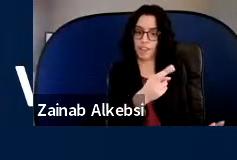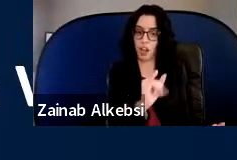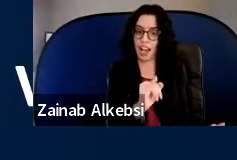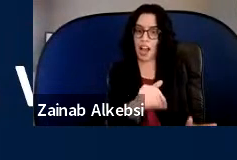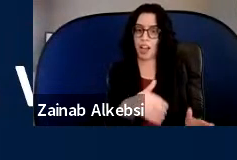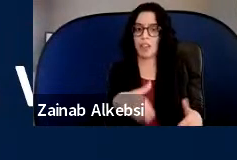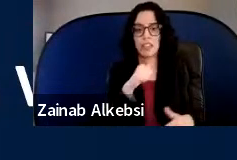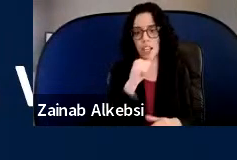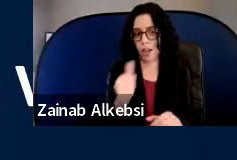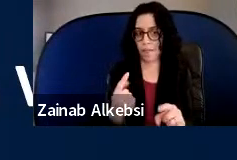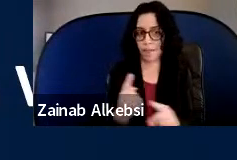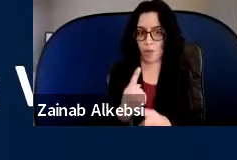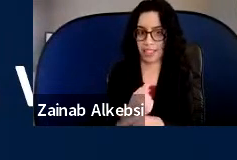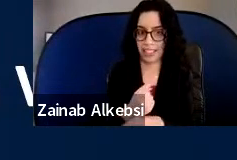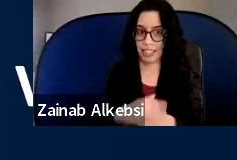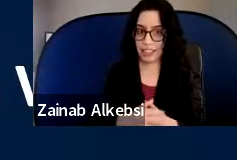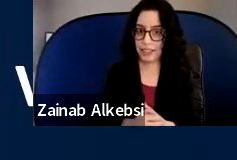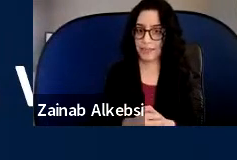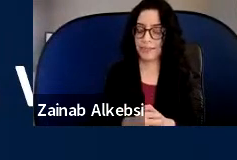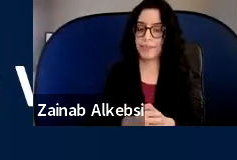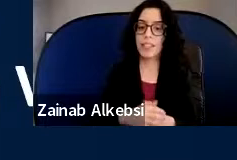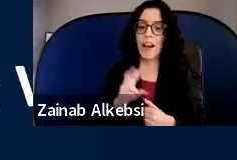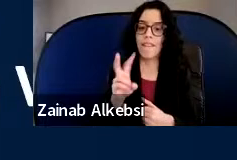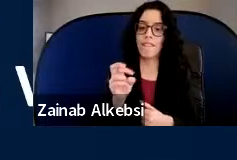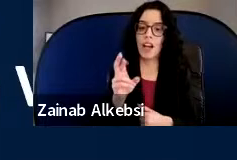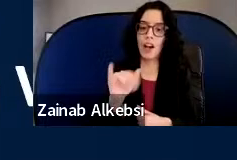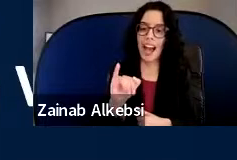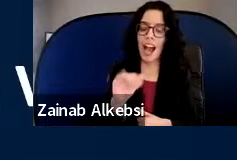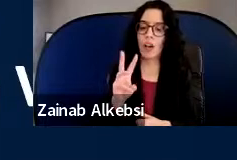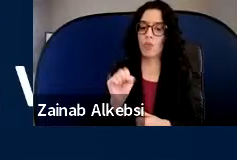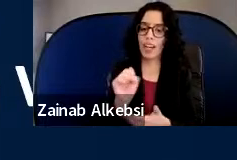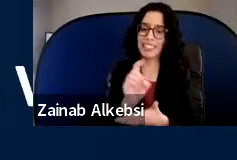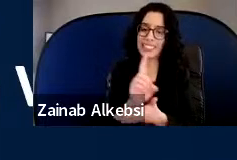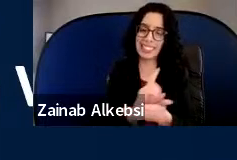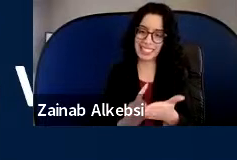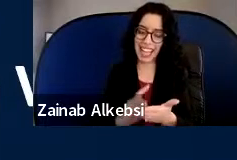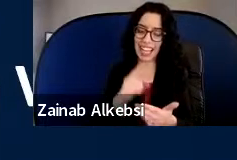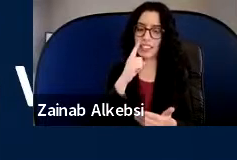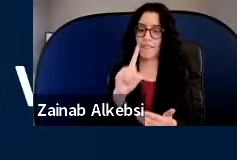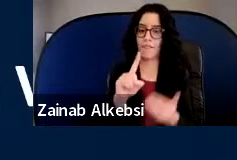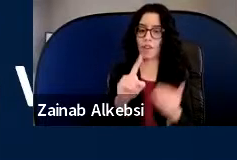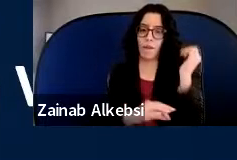And when a practitioner limits the options to only VRI with